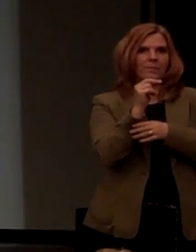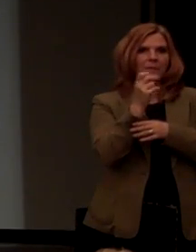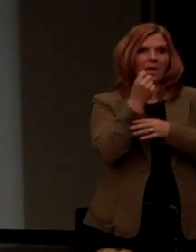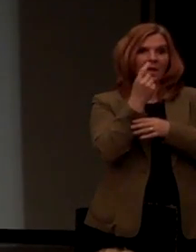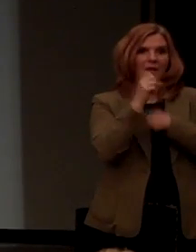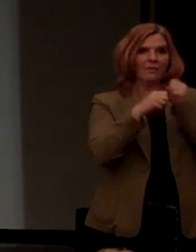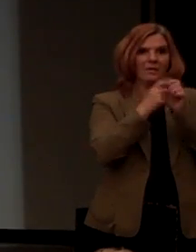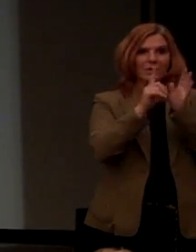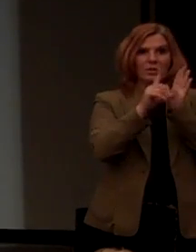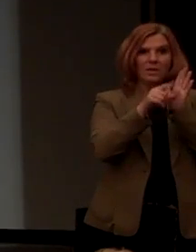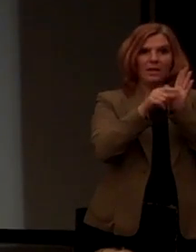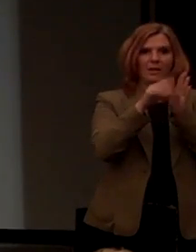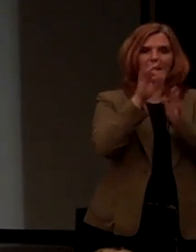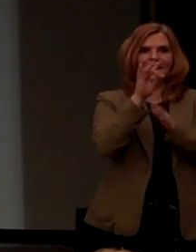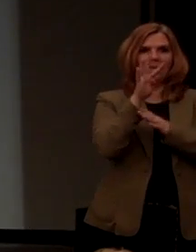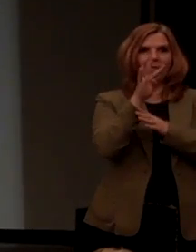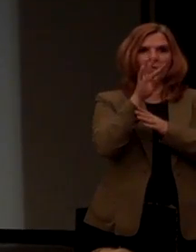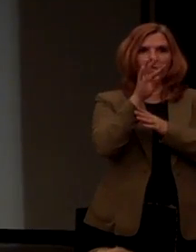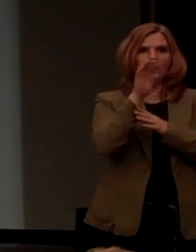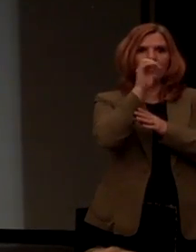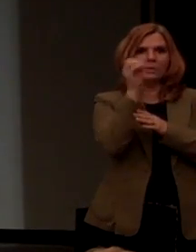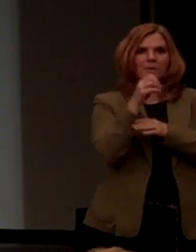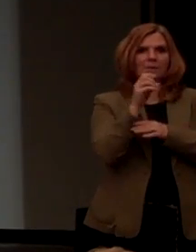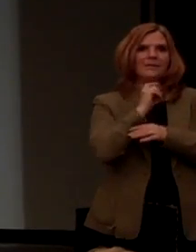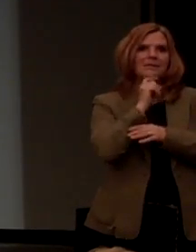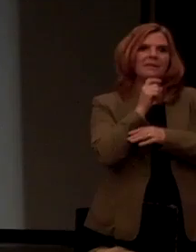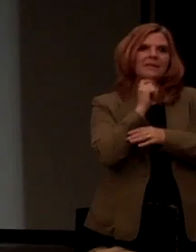11 years later, 84% is steel.